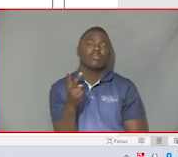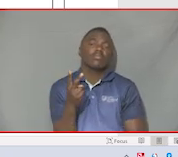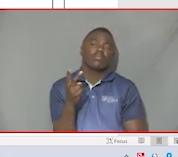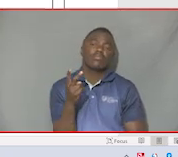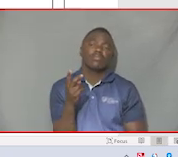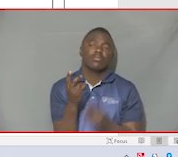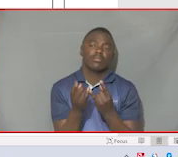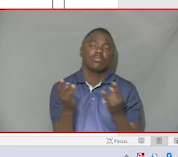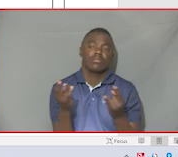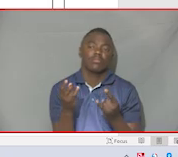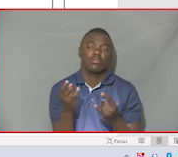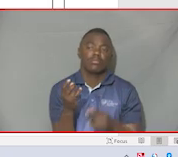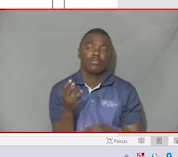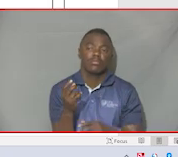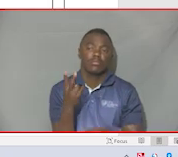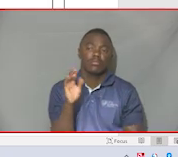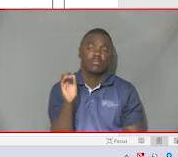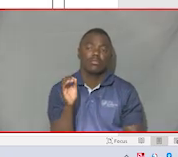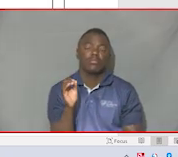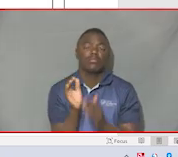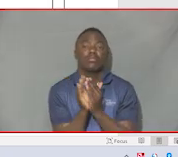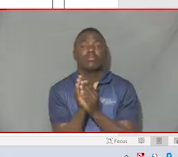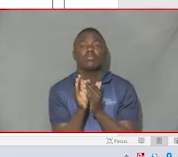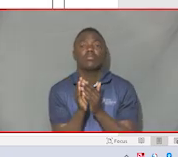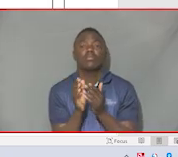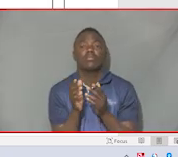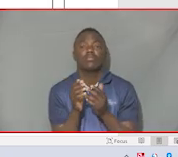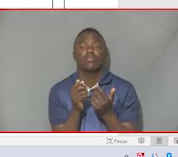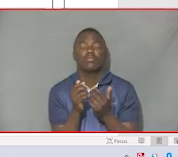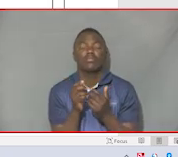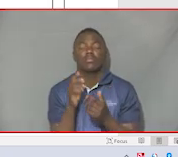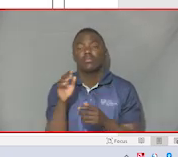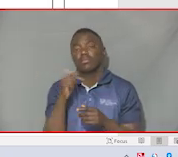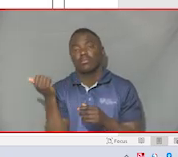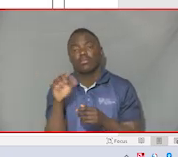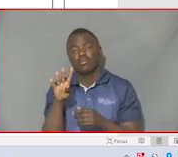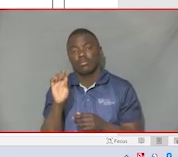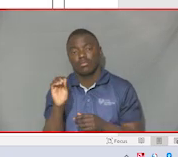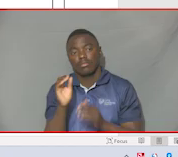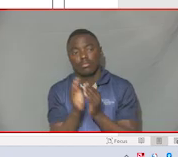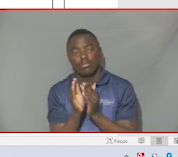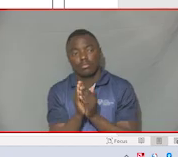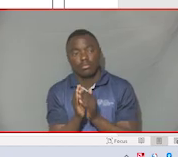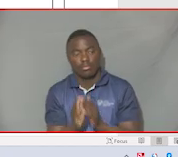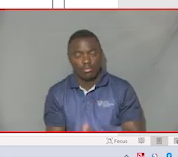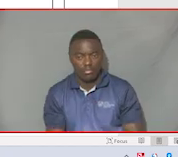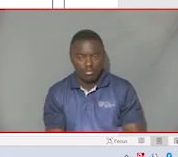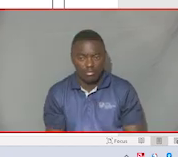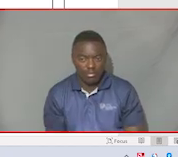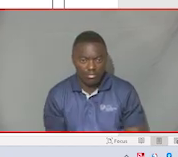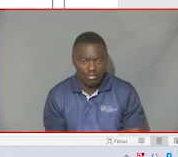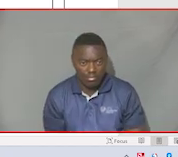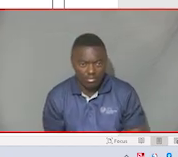plus minus 3. Analytical geometry is 40 marks plus minus 3. You're going to get the grade